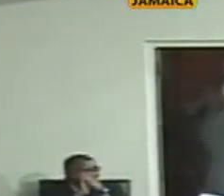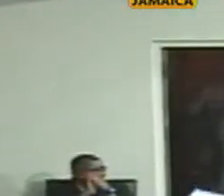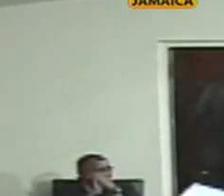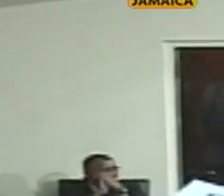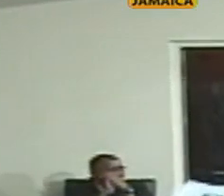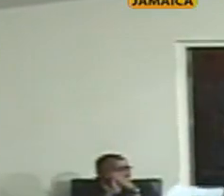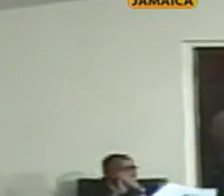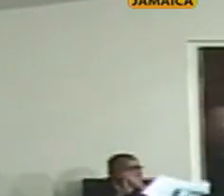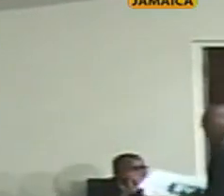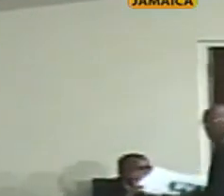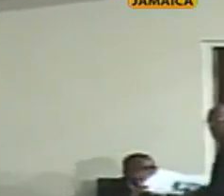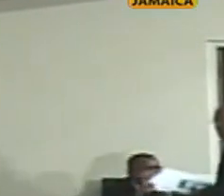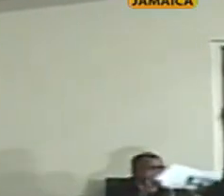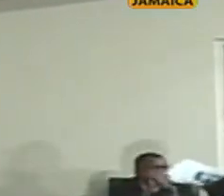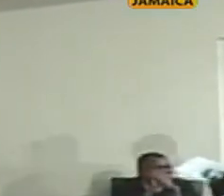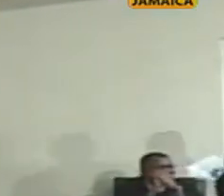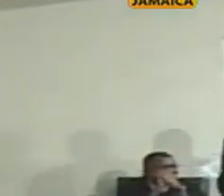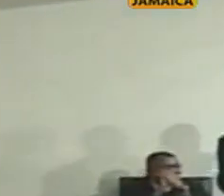Dr. Gill,